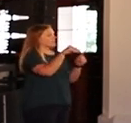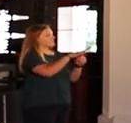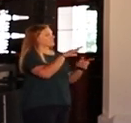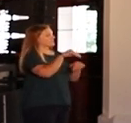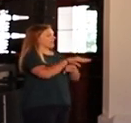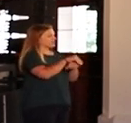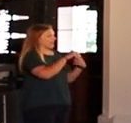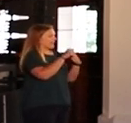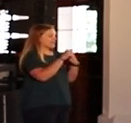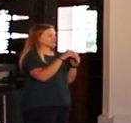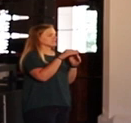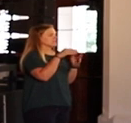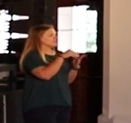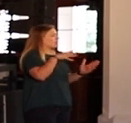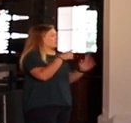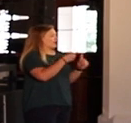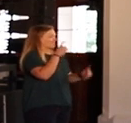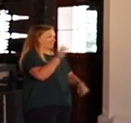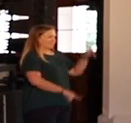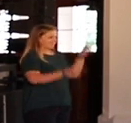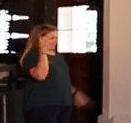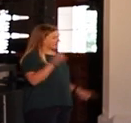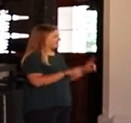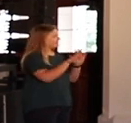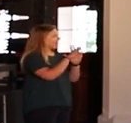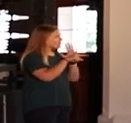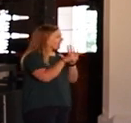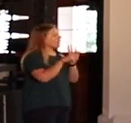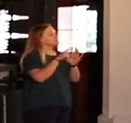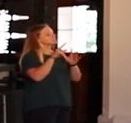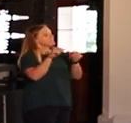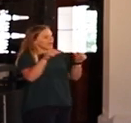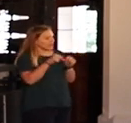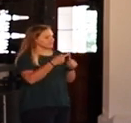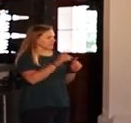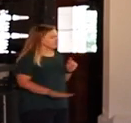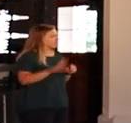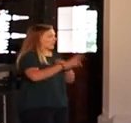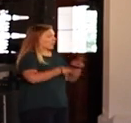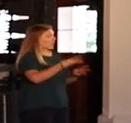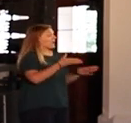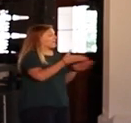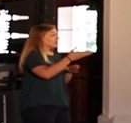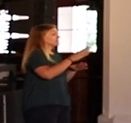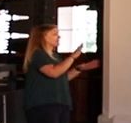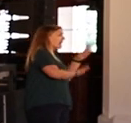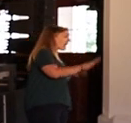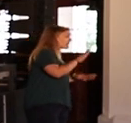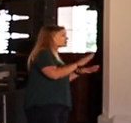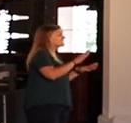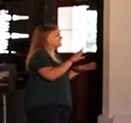there are students from all backgrounds, all geographical regions, and around the world. Their majors range from biology